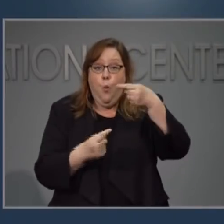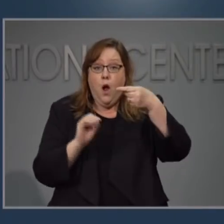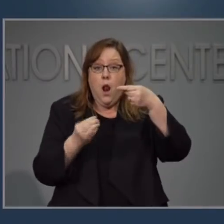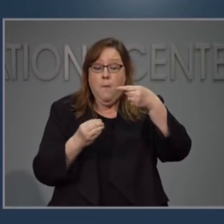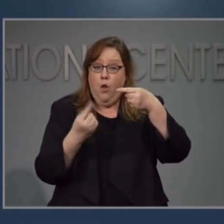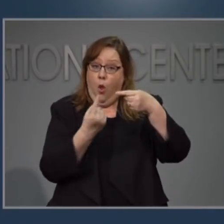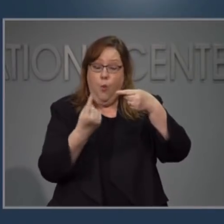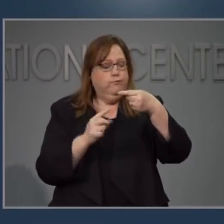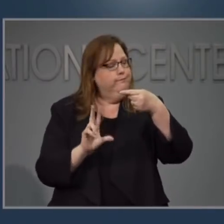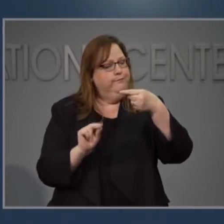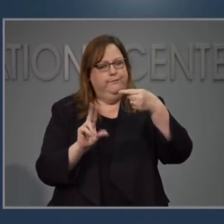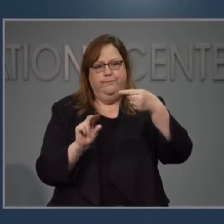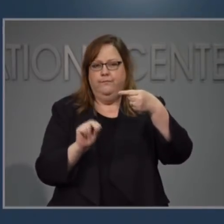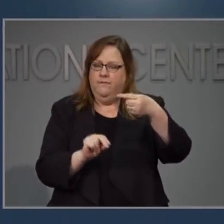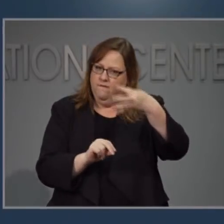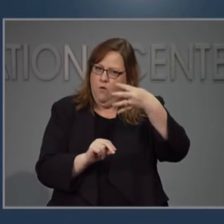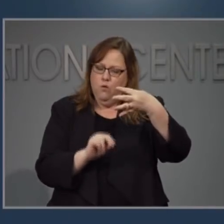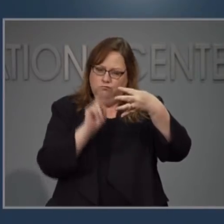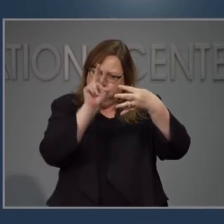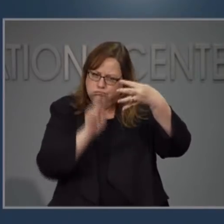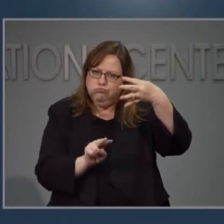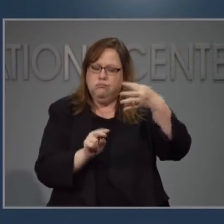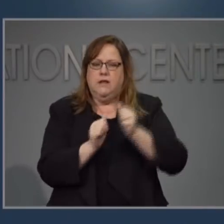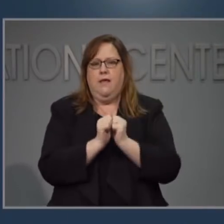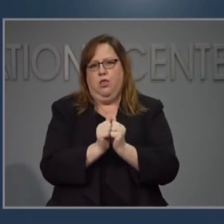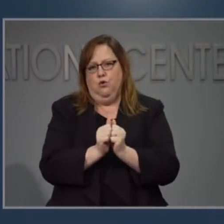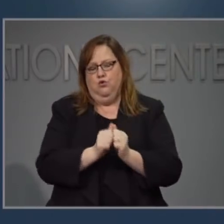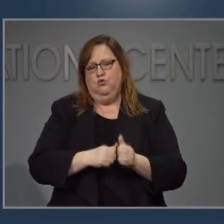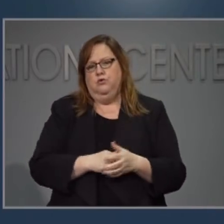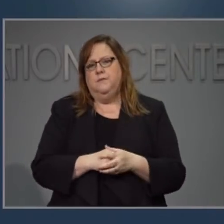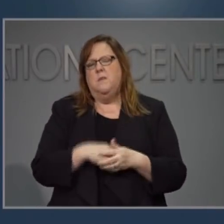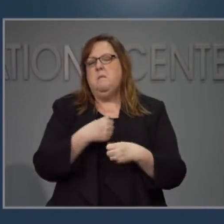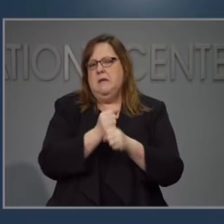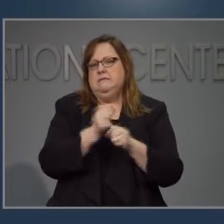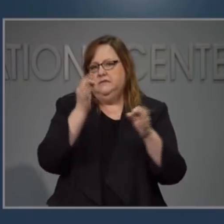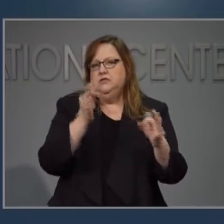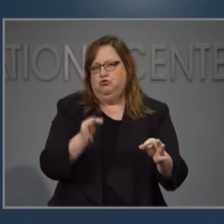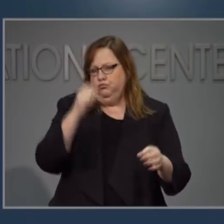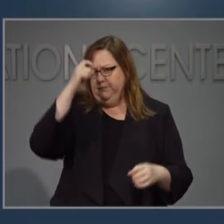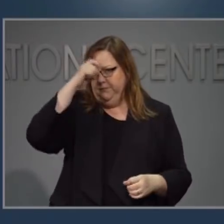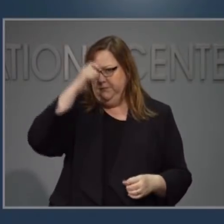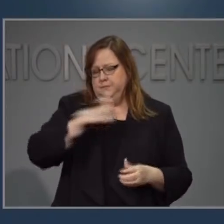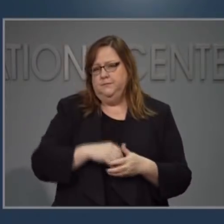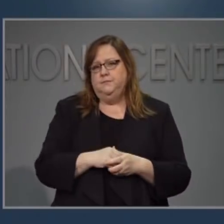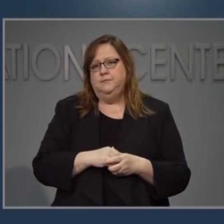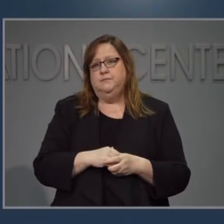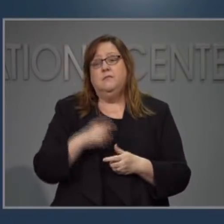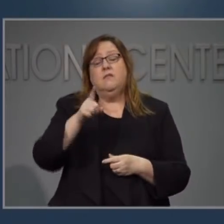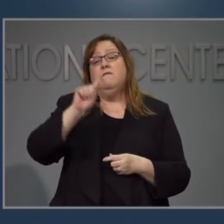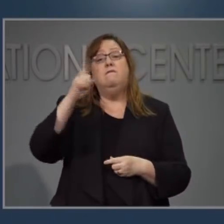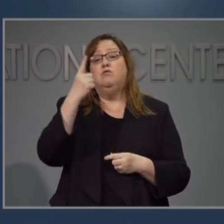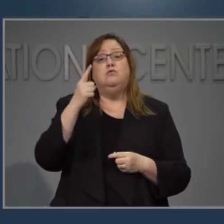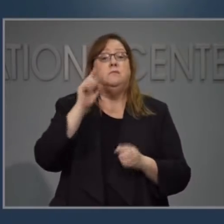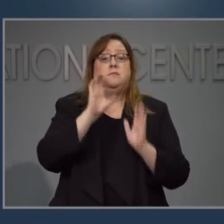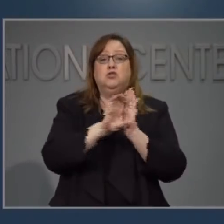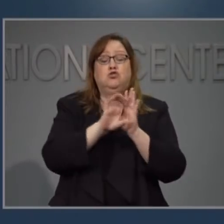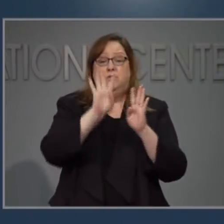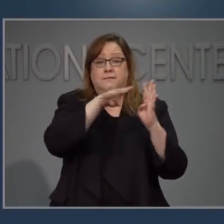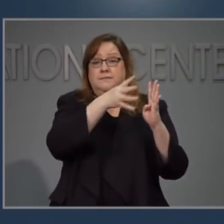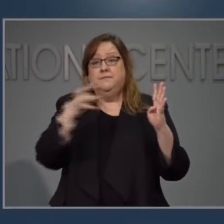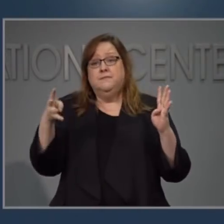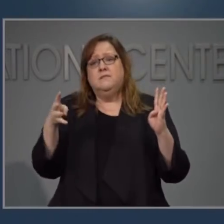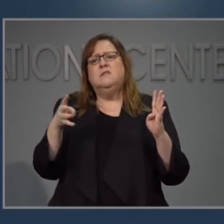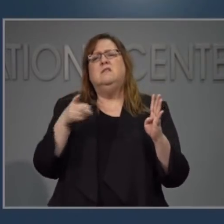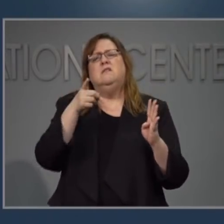we look at people who have come to the emergency department with COVID-like symptoms. This metric serves as an